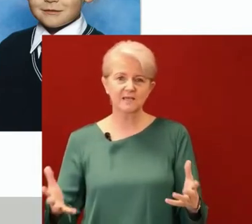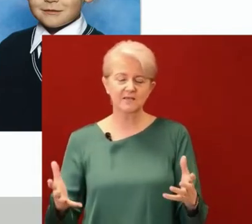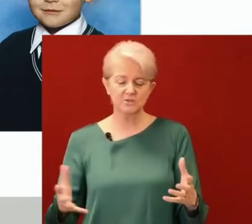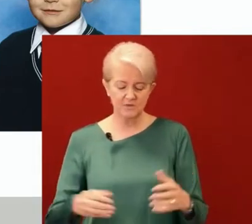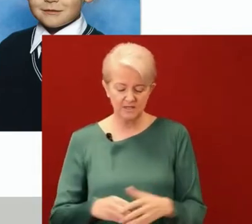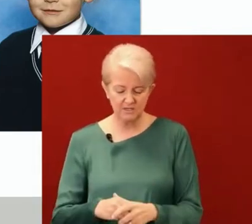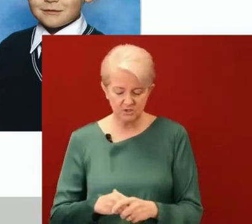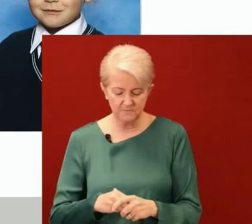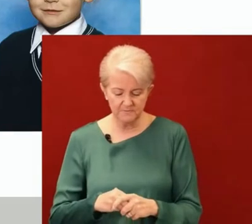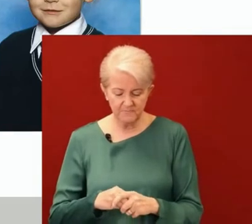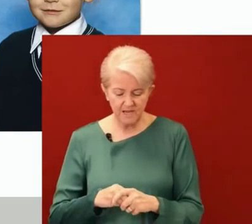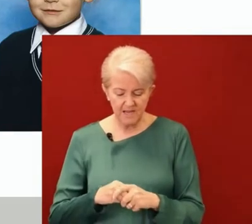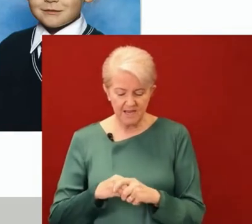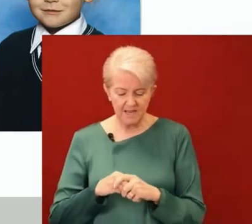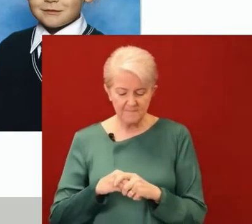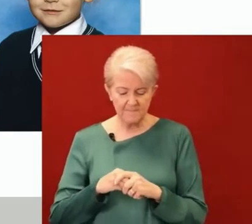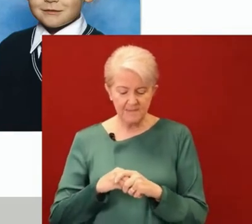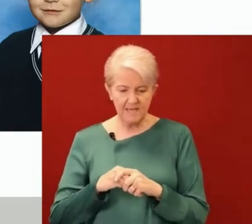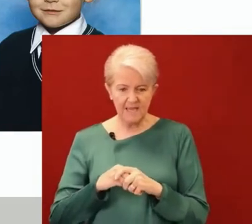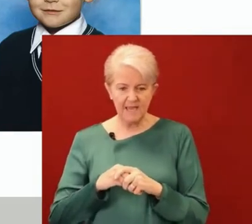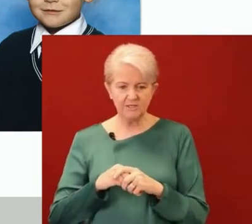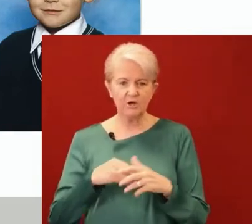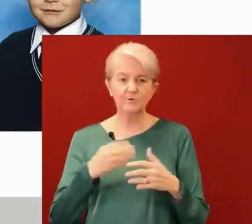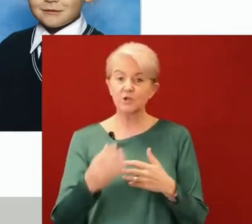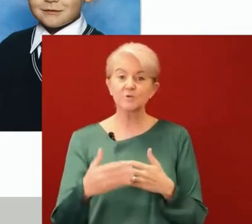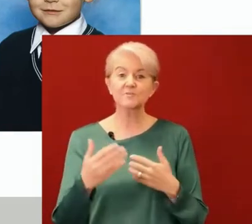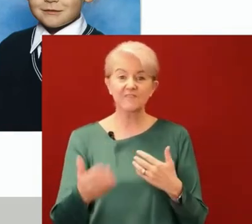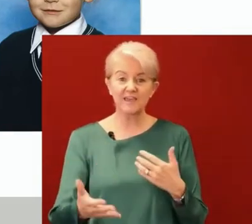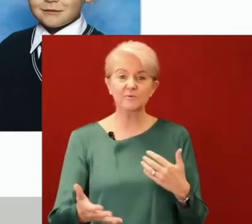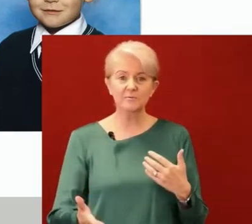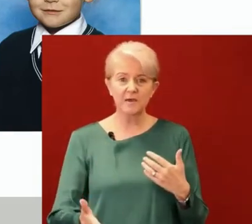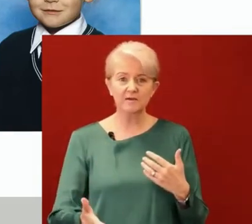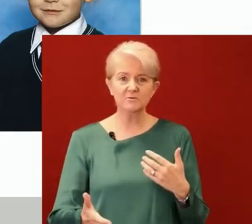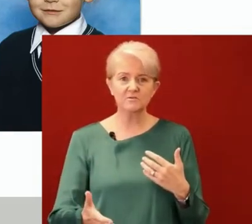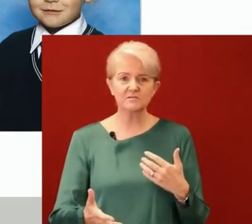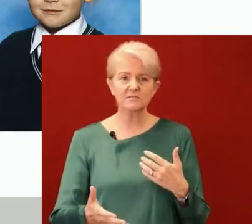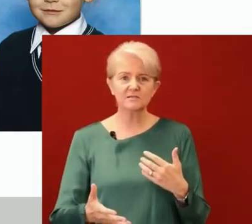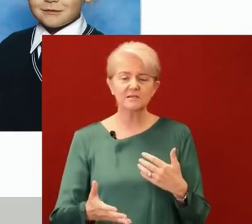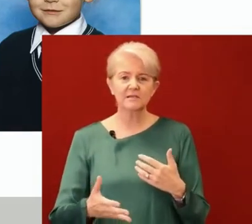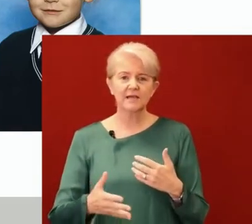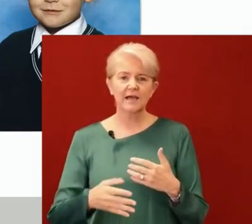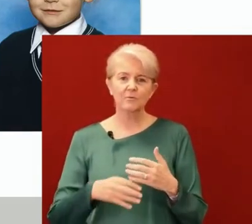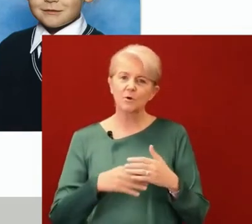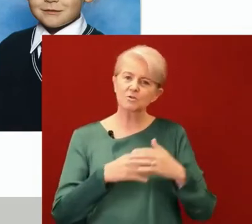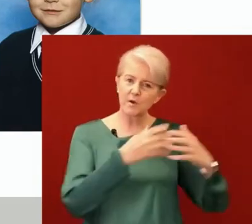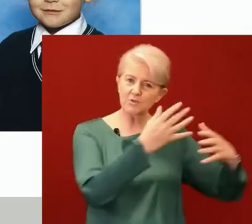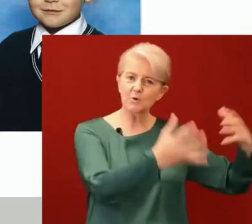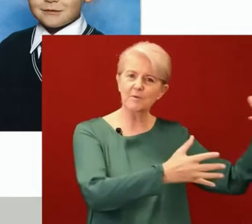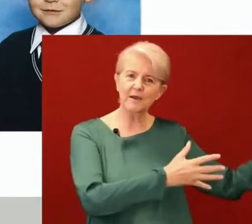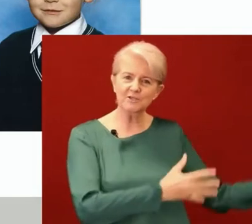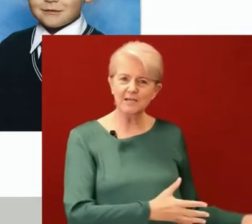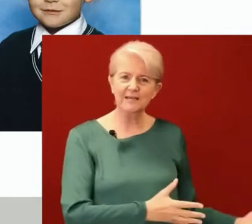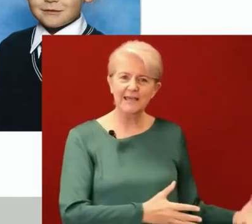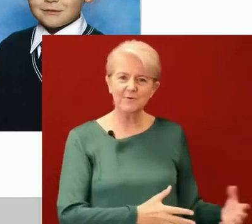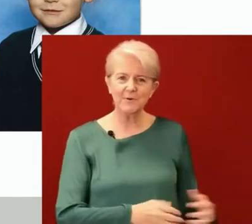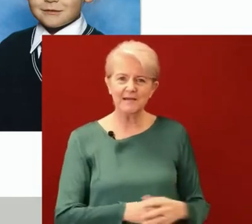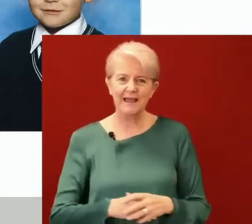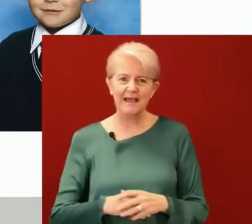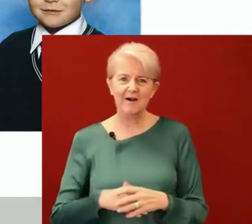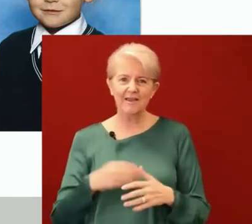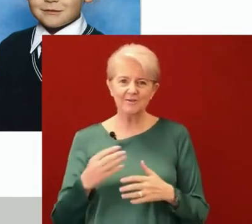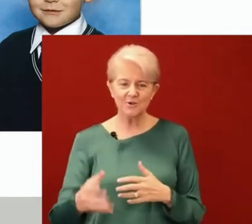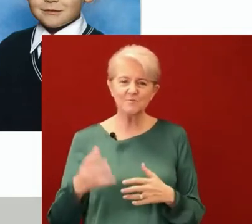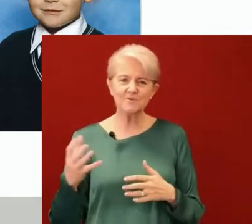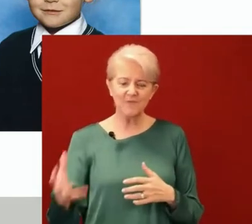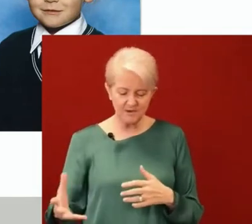friends in doing that job. And you know, in terms of equity battles, whilst we're talking about gender equity